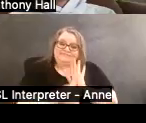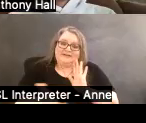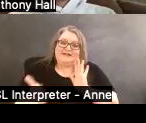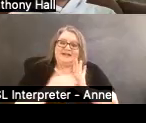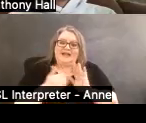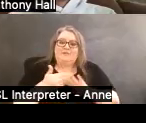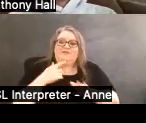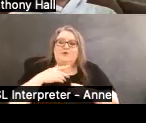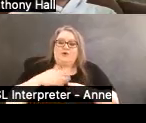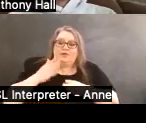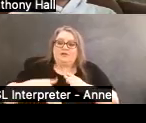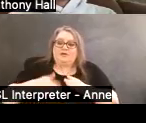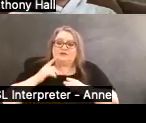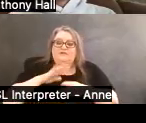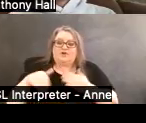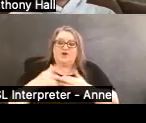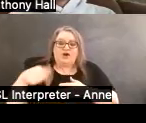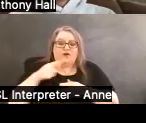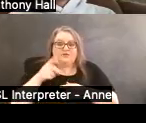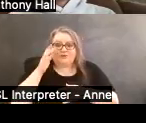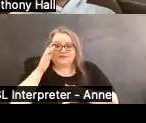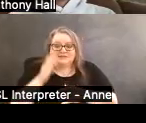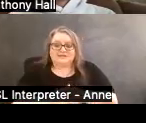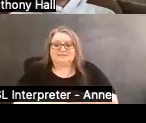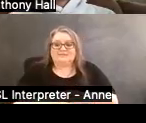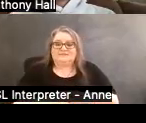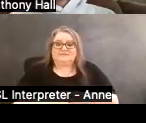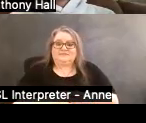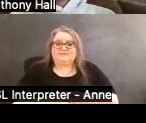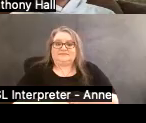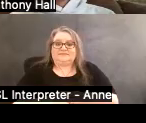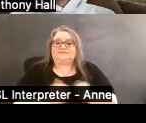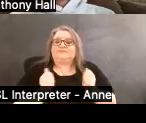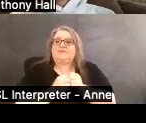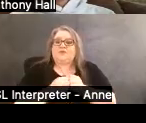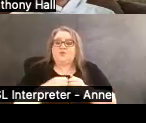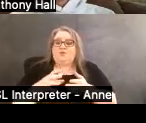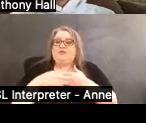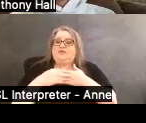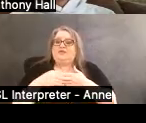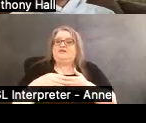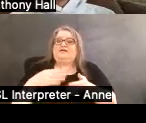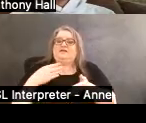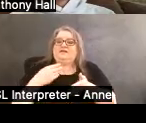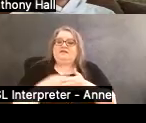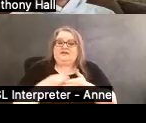we close out for all those listening that with flex funding and the way we presented flex